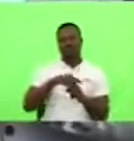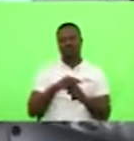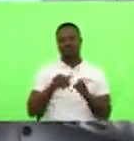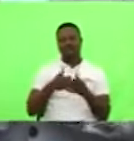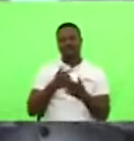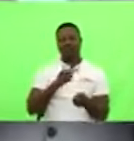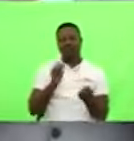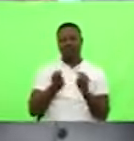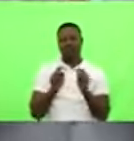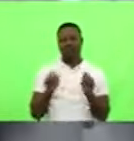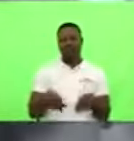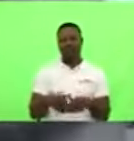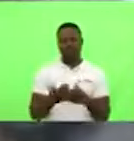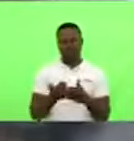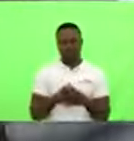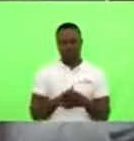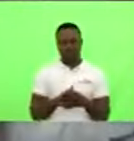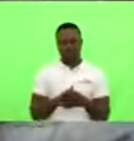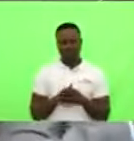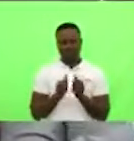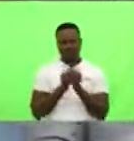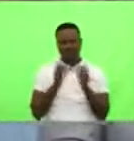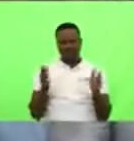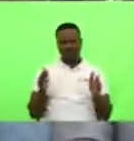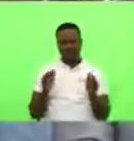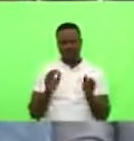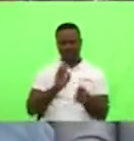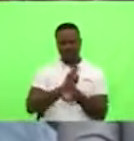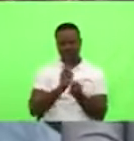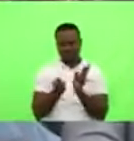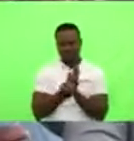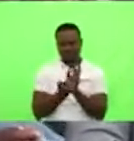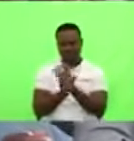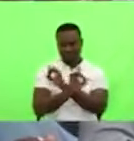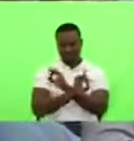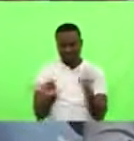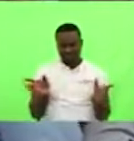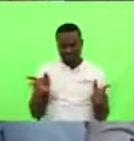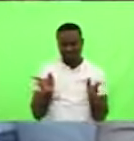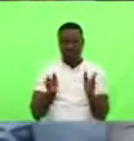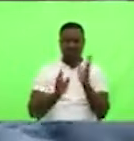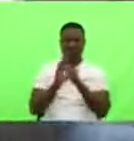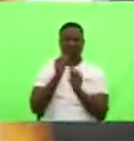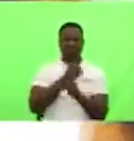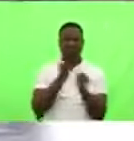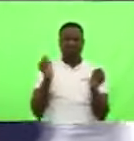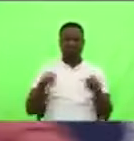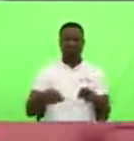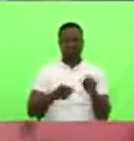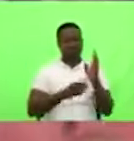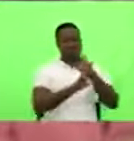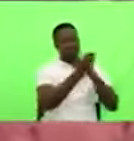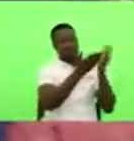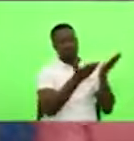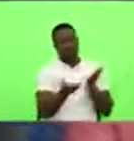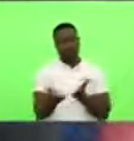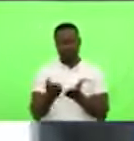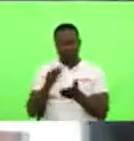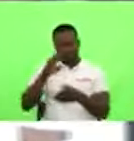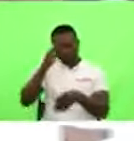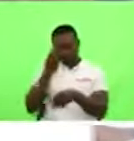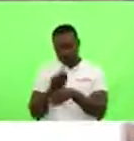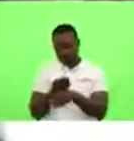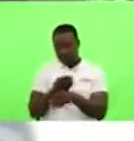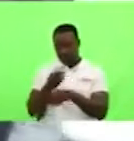transformed? Without repentance, none. God did not bring his son into this world to condemn the